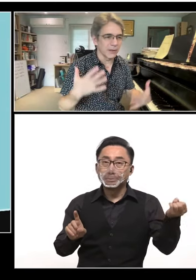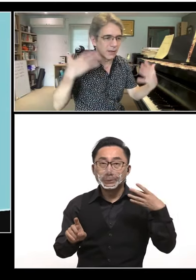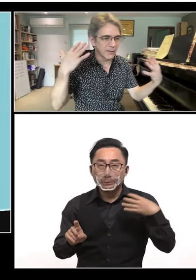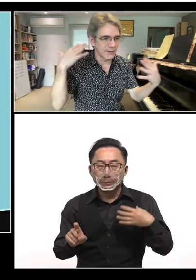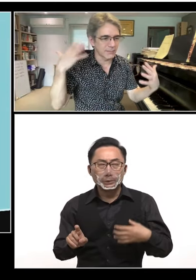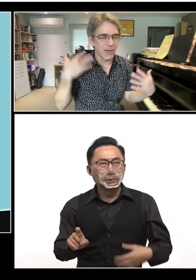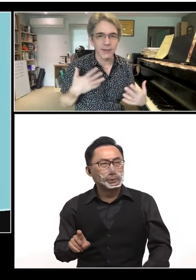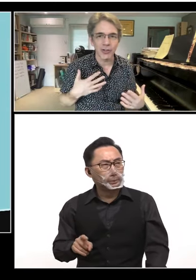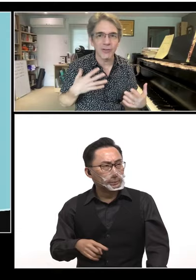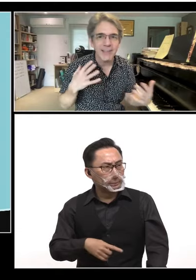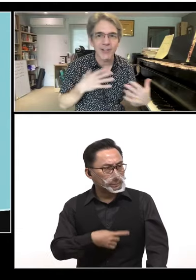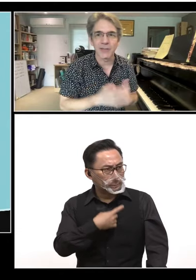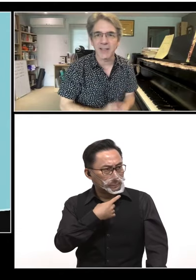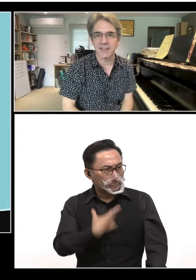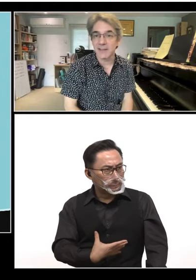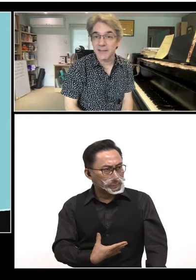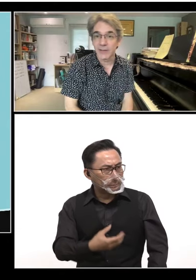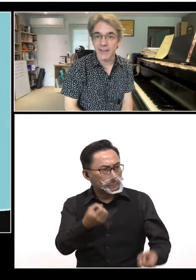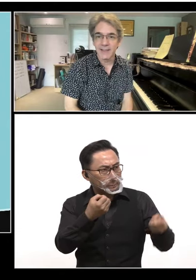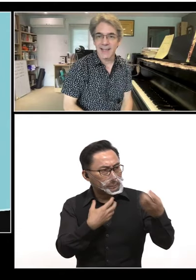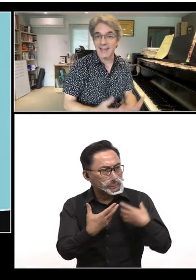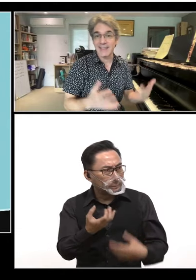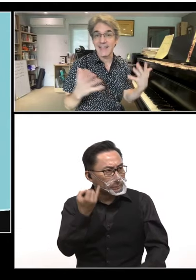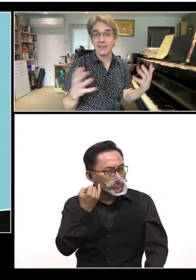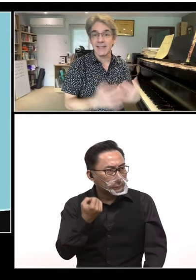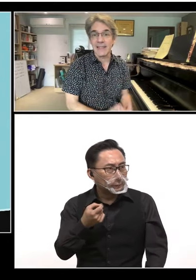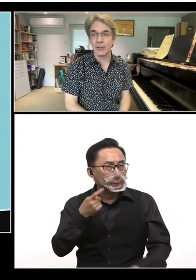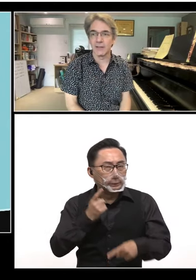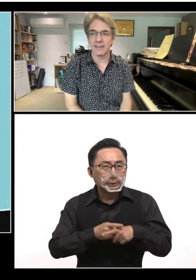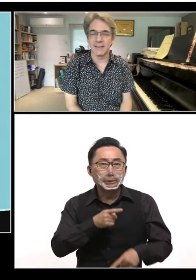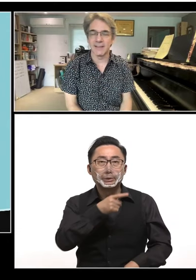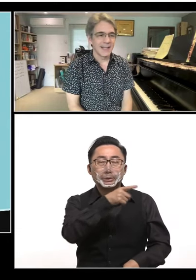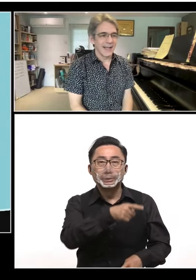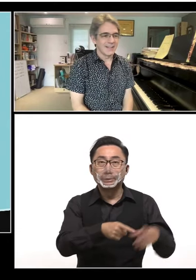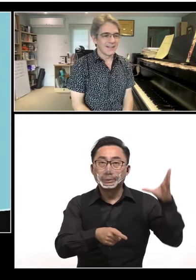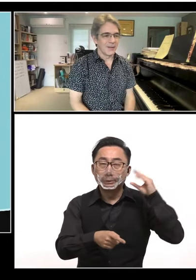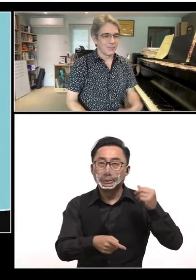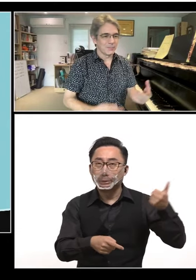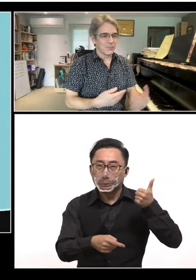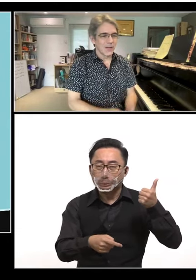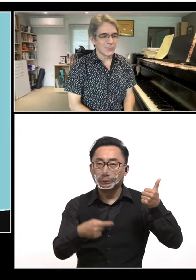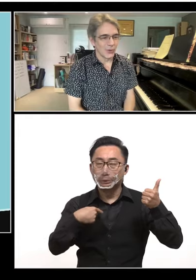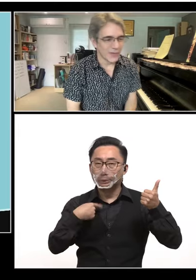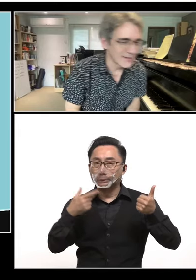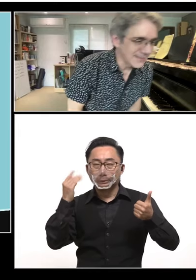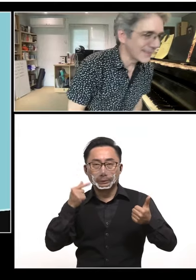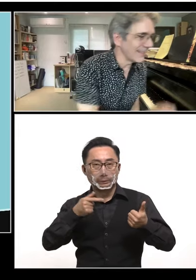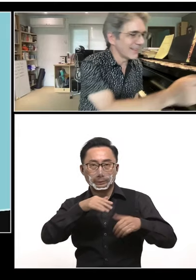about because I couldn't hear things as clearly as he could. And